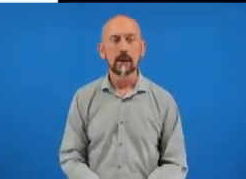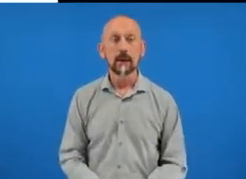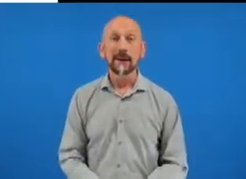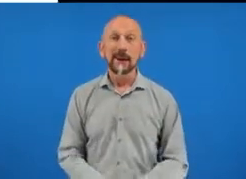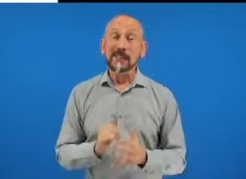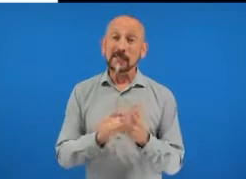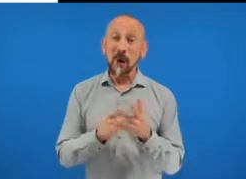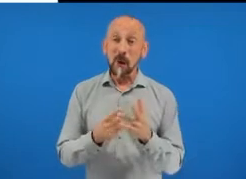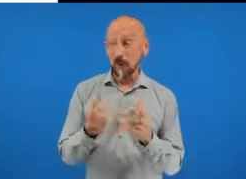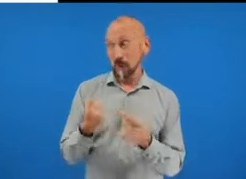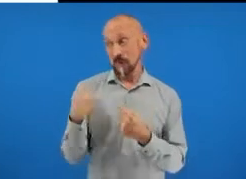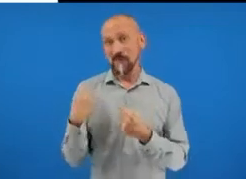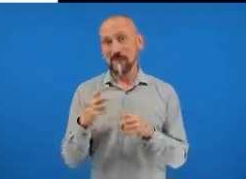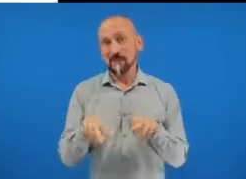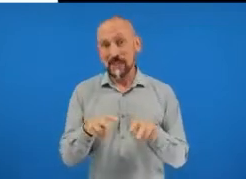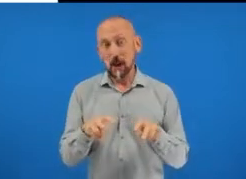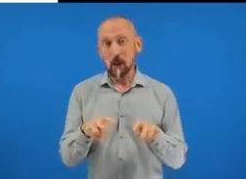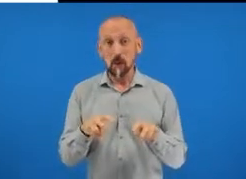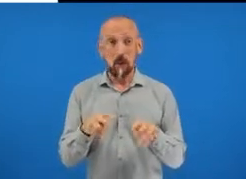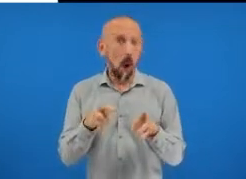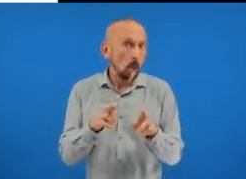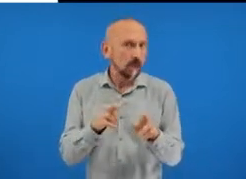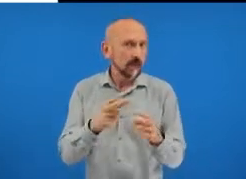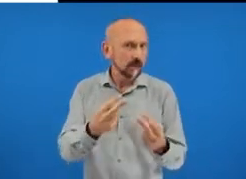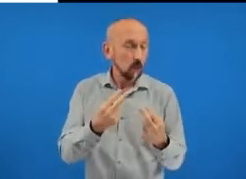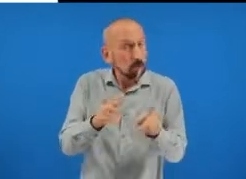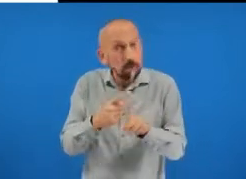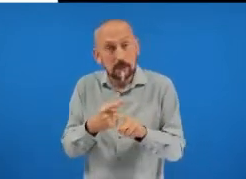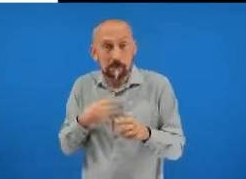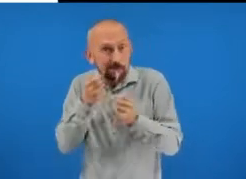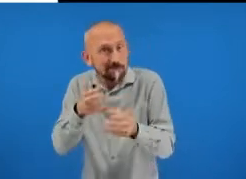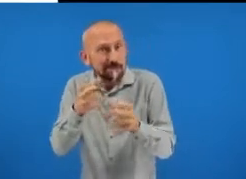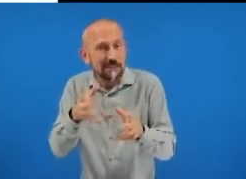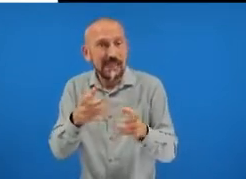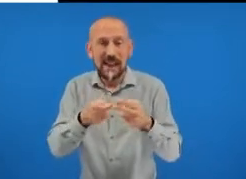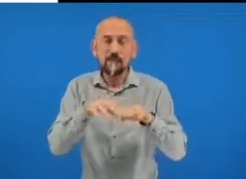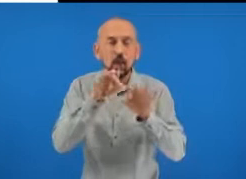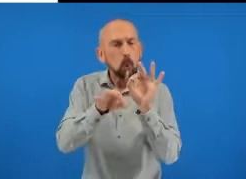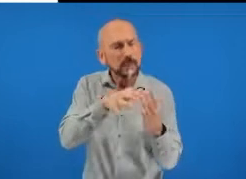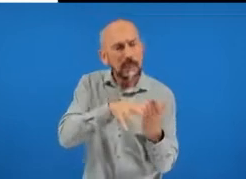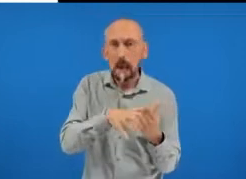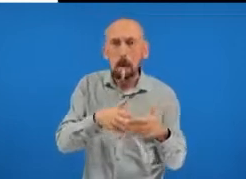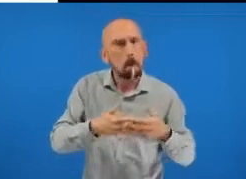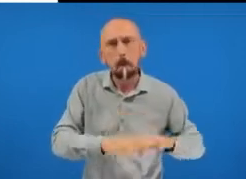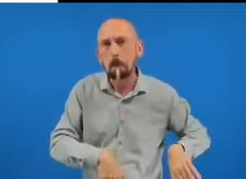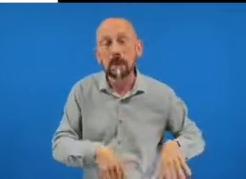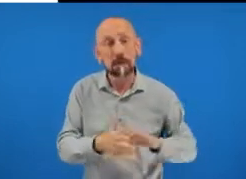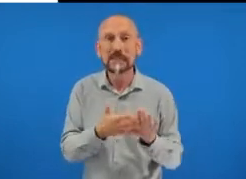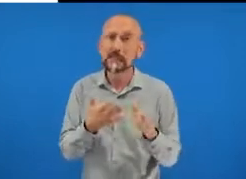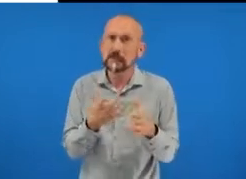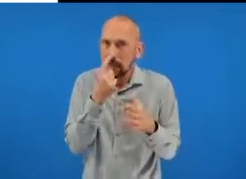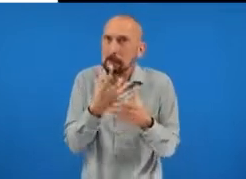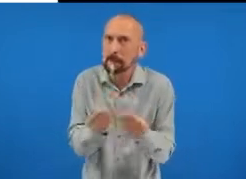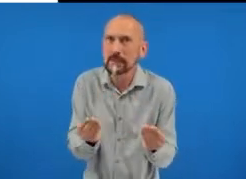in that video and in the talk today is that without questionnaires, we may miss half of the picture, that these questionnaires are so key